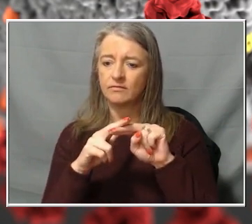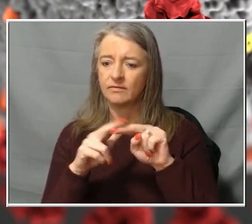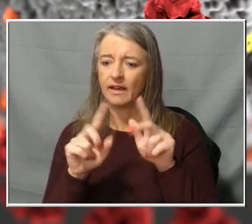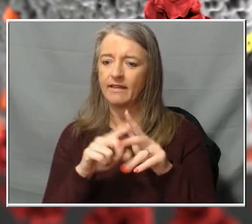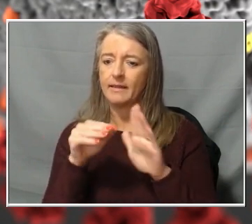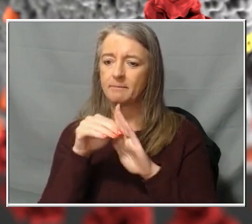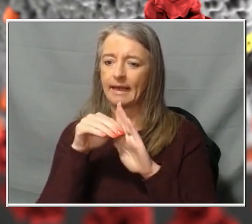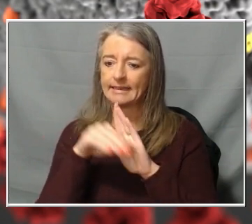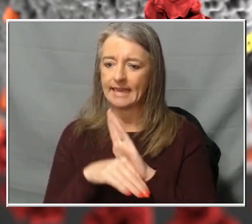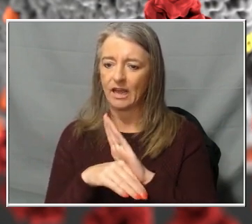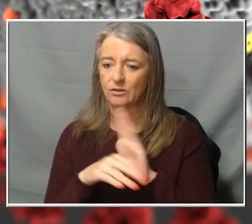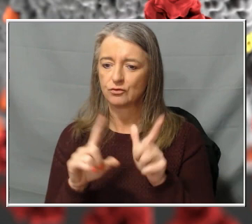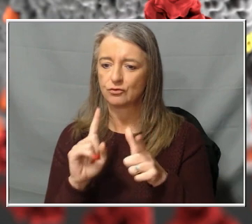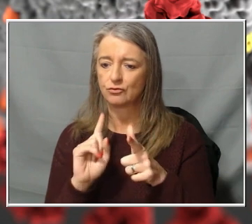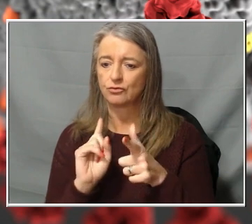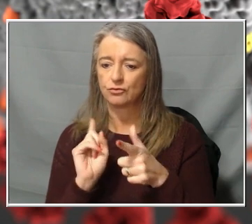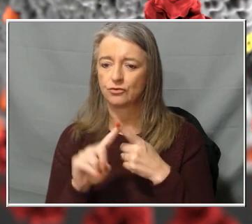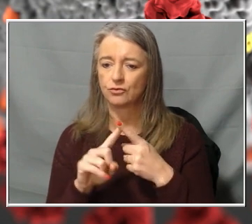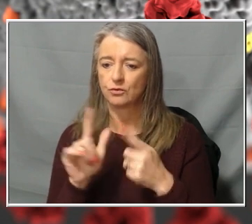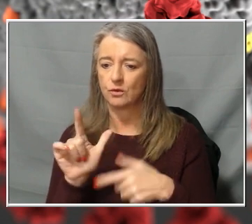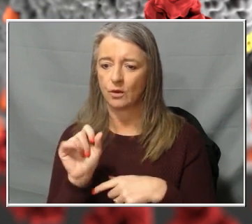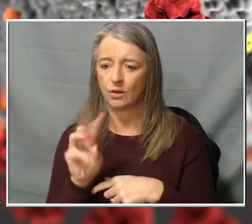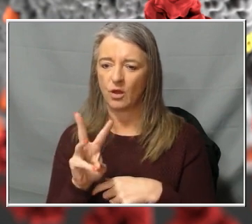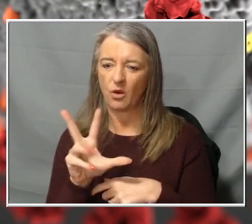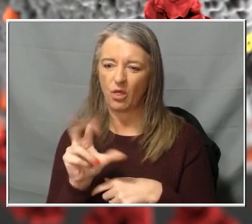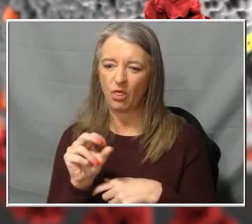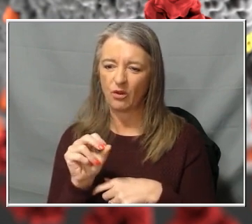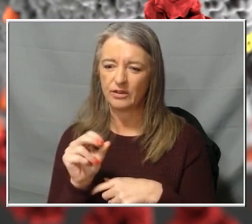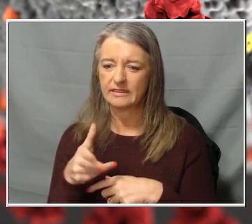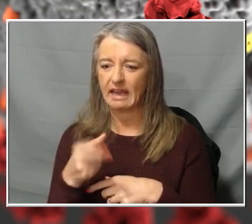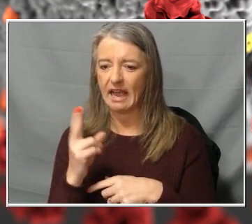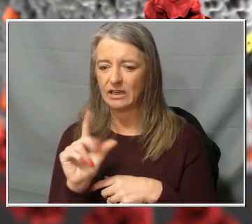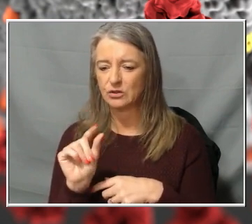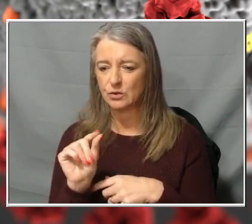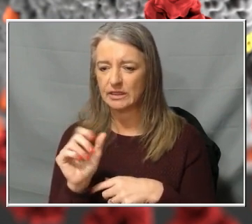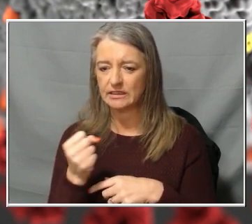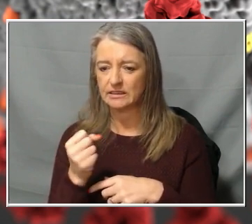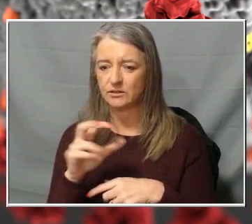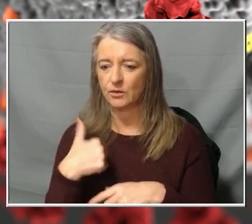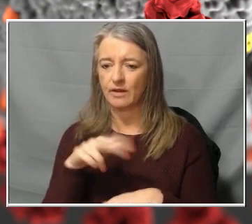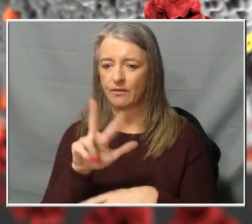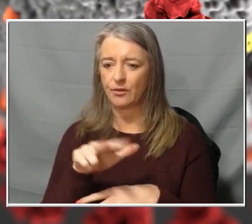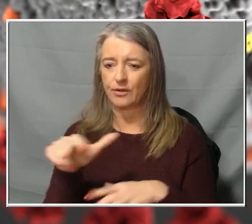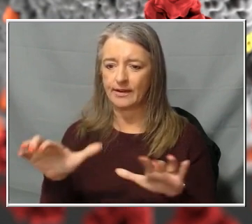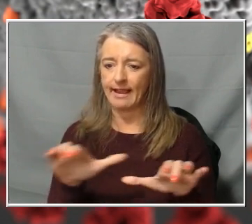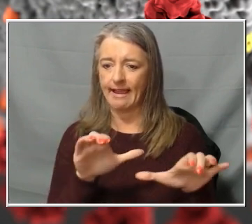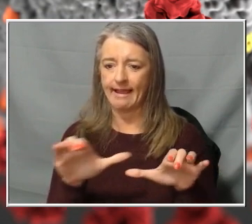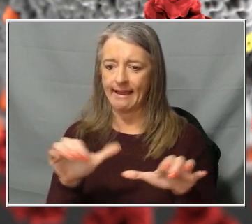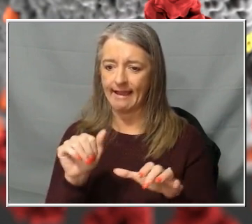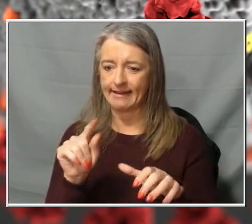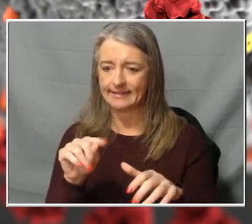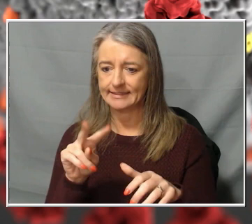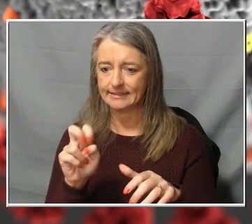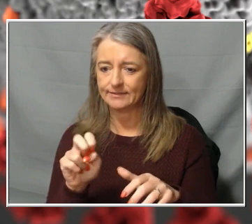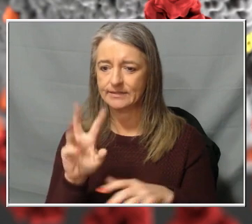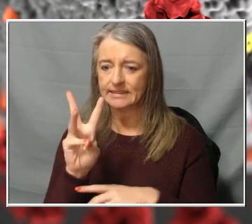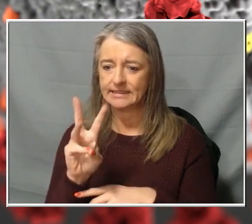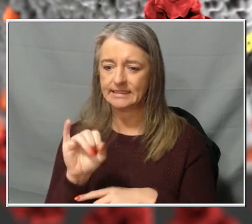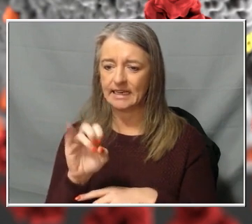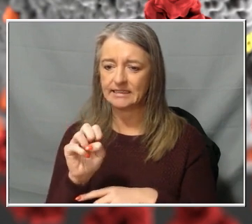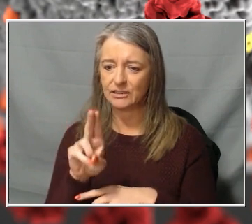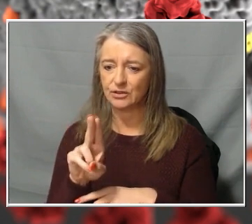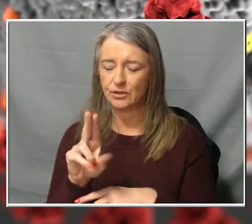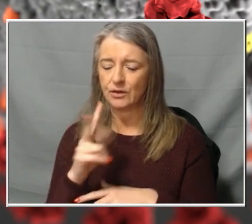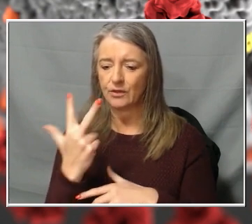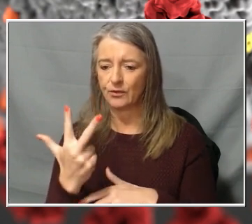down to the low 30s or high 20s. Right now we have 33 active cases, 6 in the ICU and 3 on the